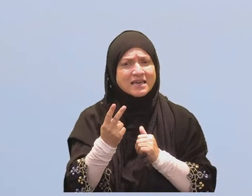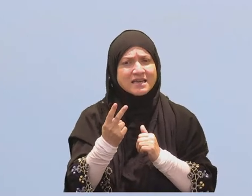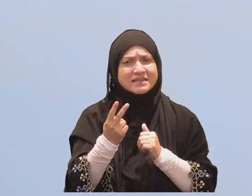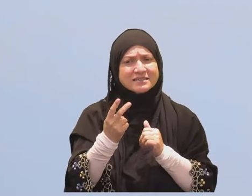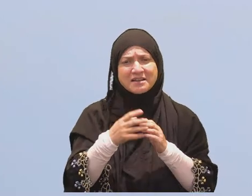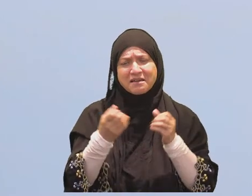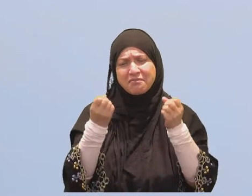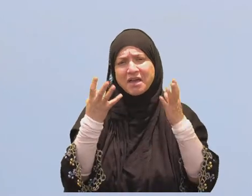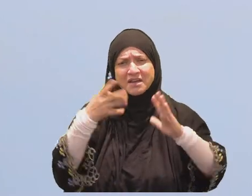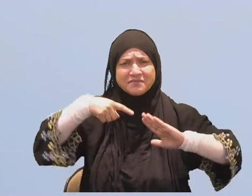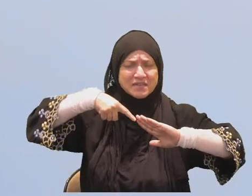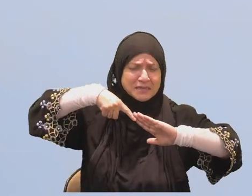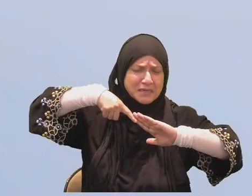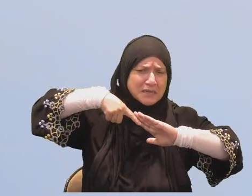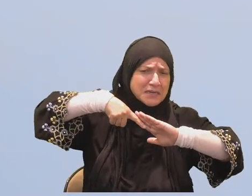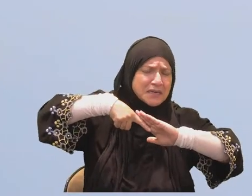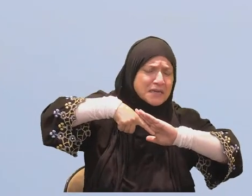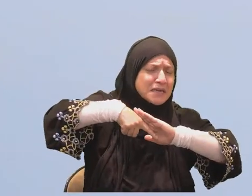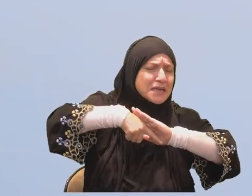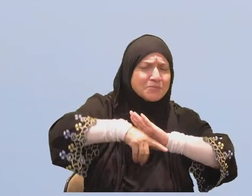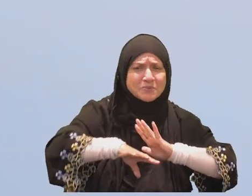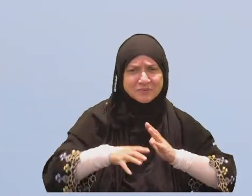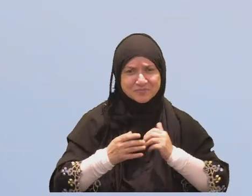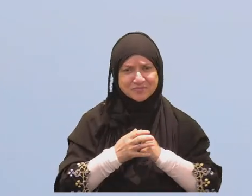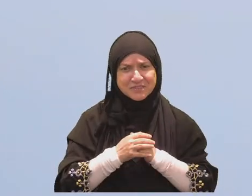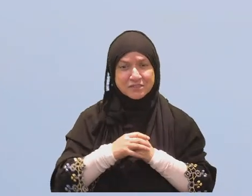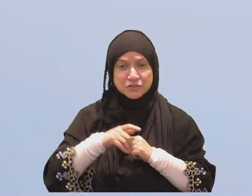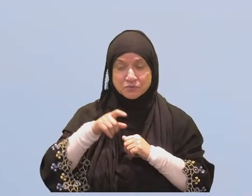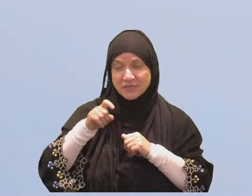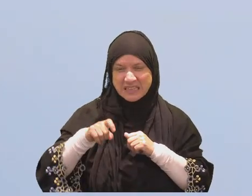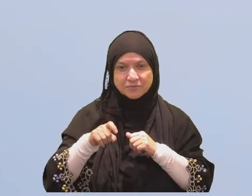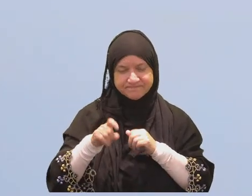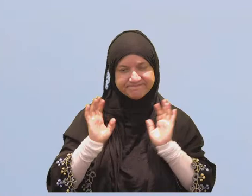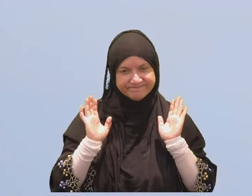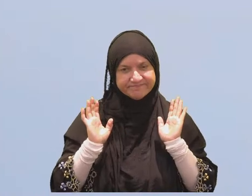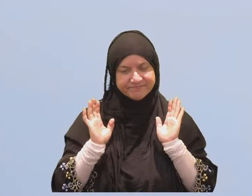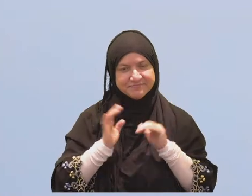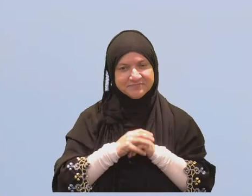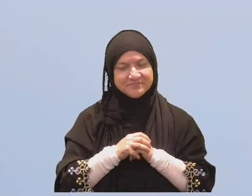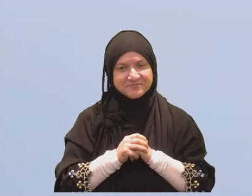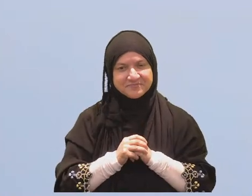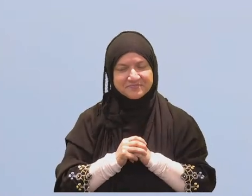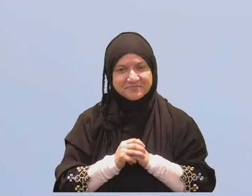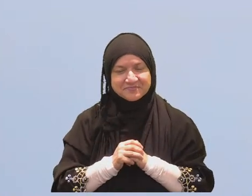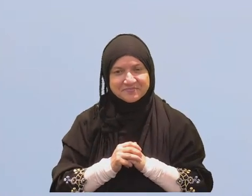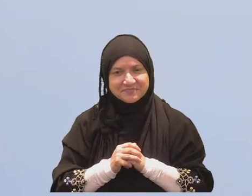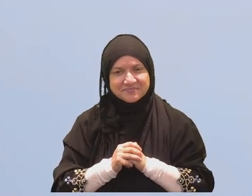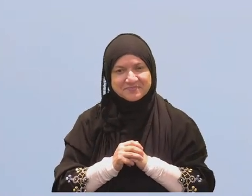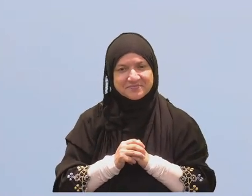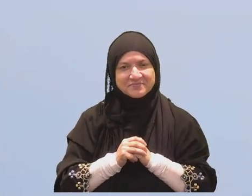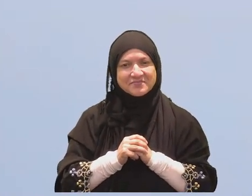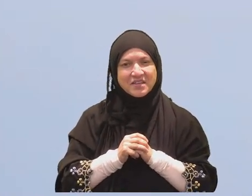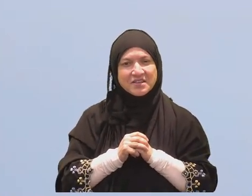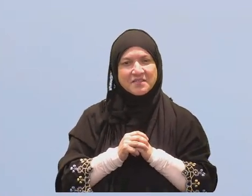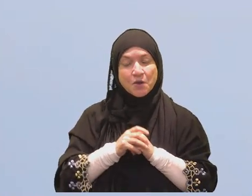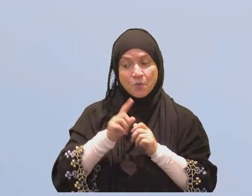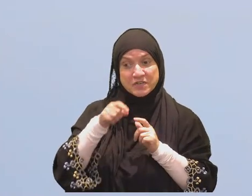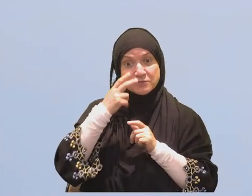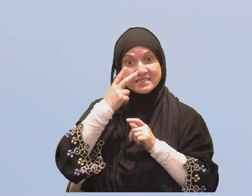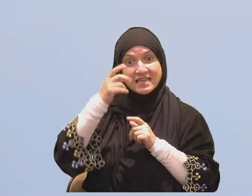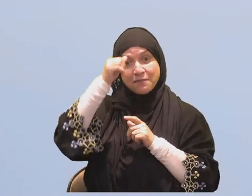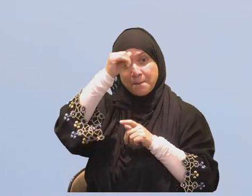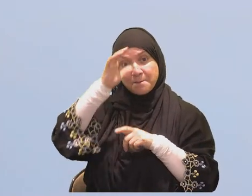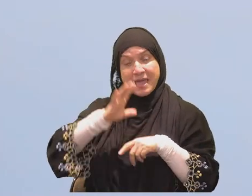people that killer was shot. What if the off-duty policeman wasn't there and